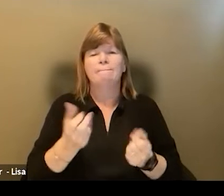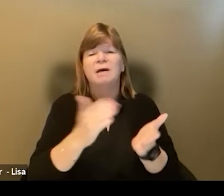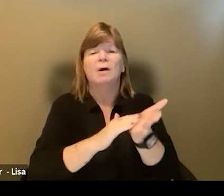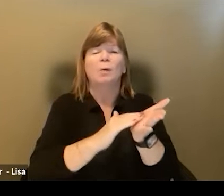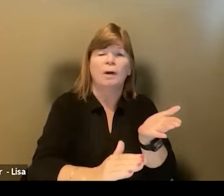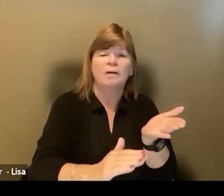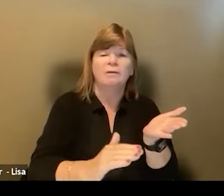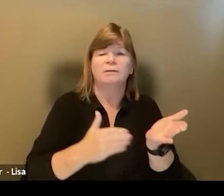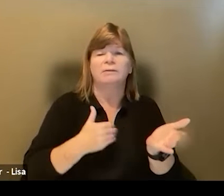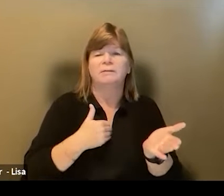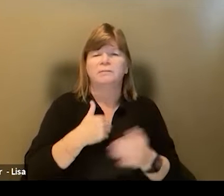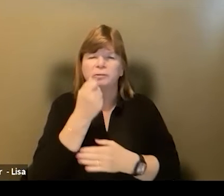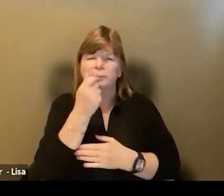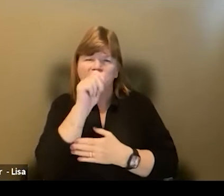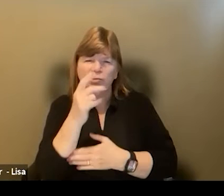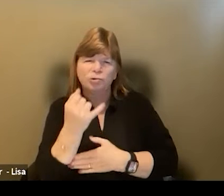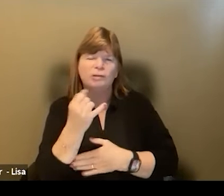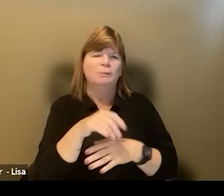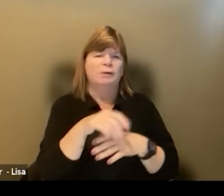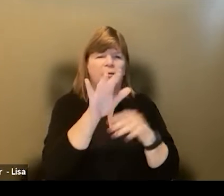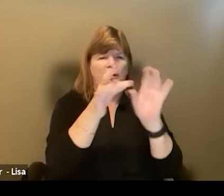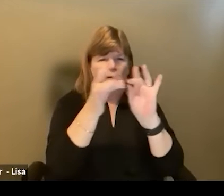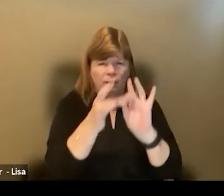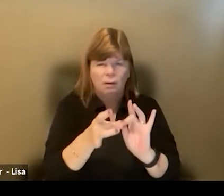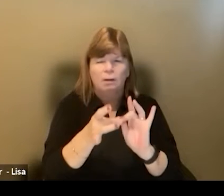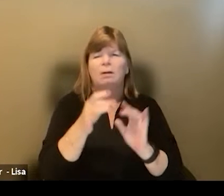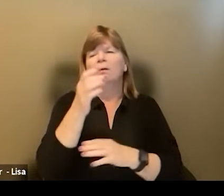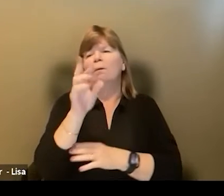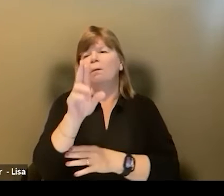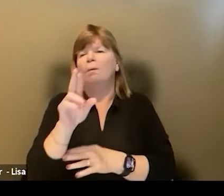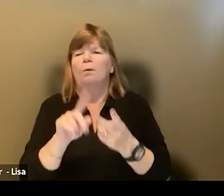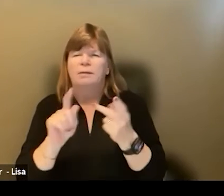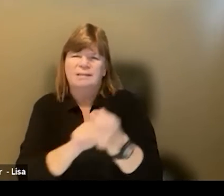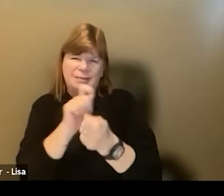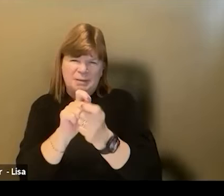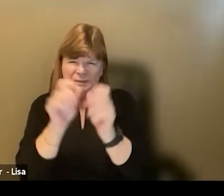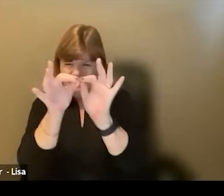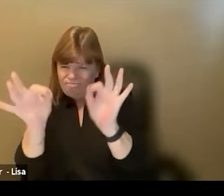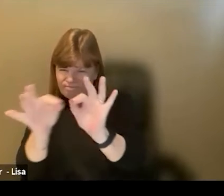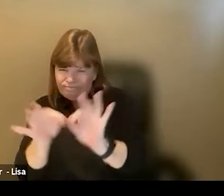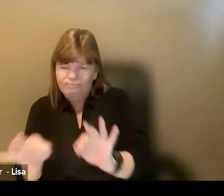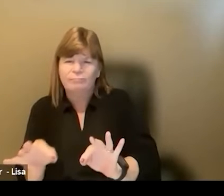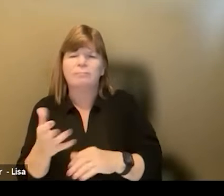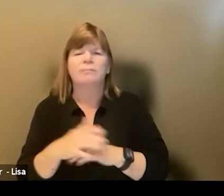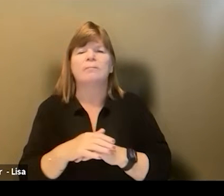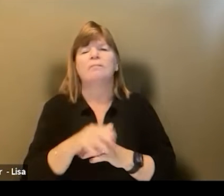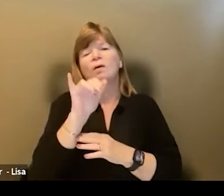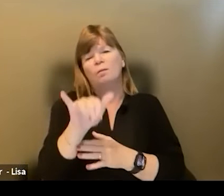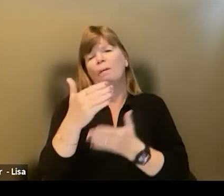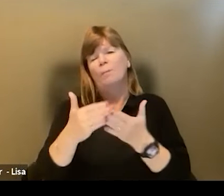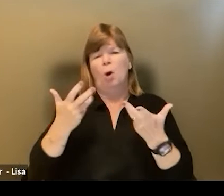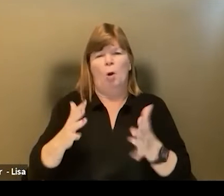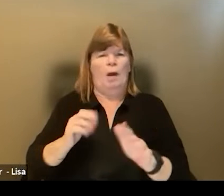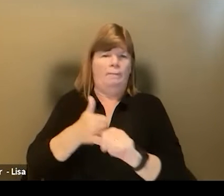have adjustments in the narrative or the specific language. Those pieces have